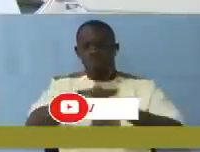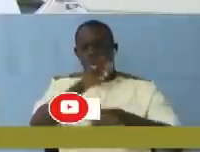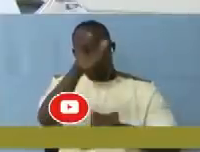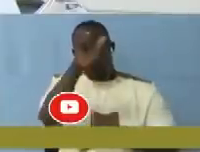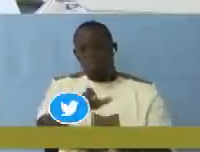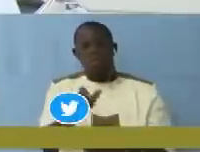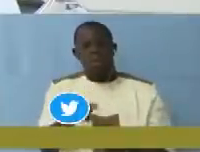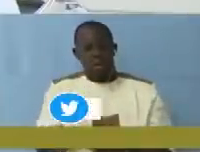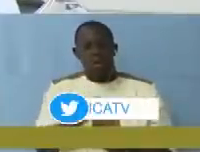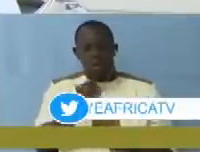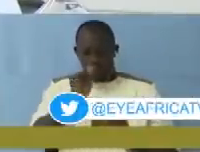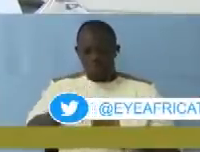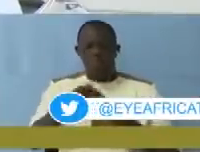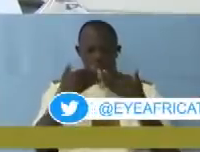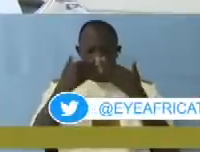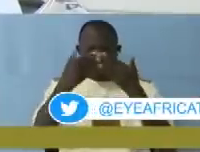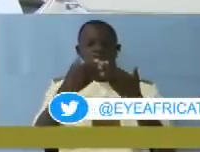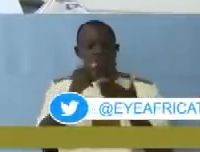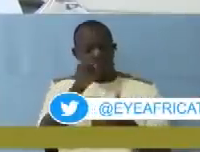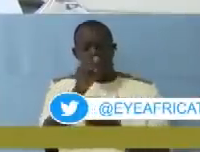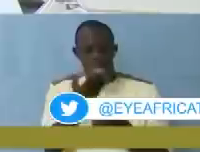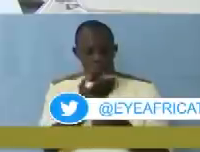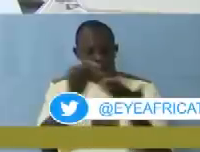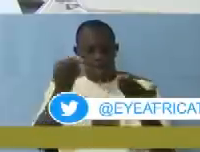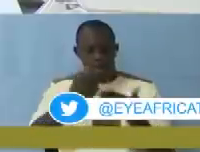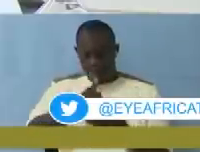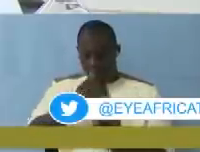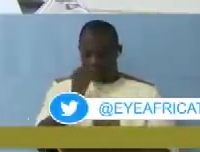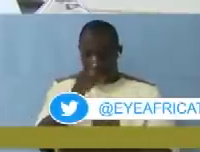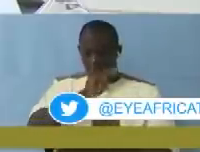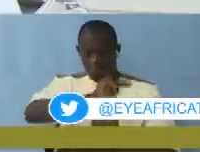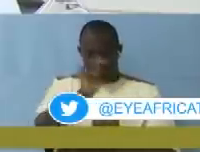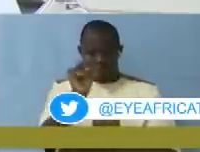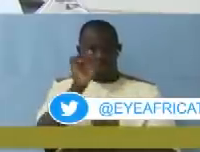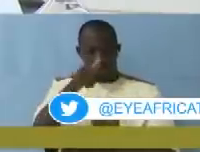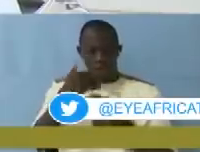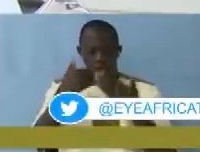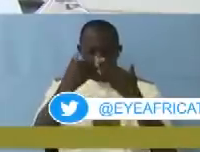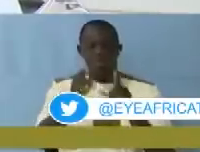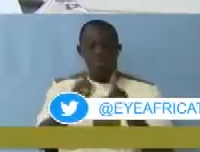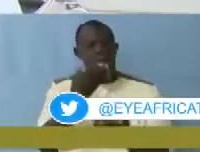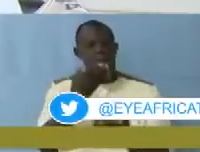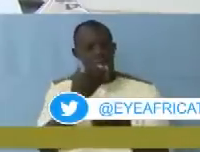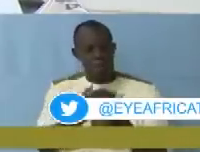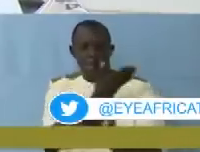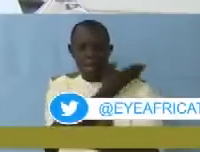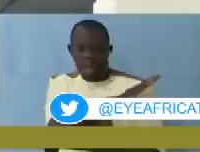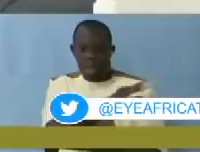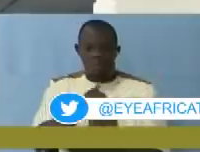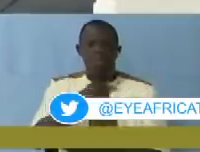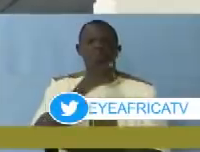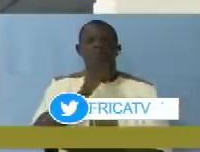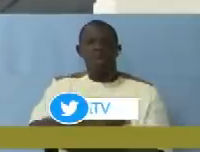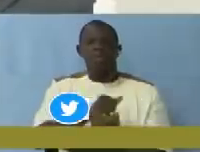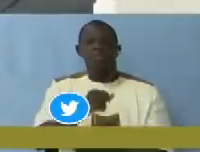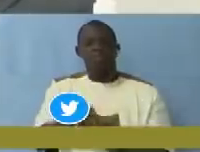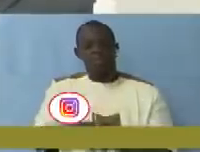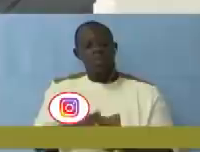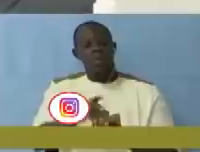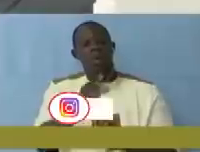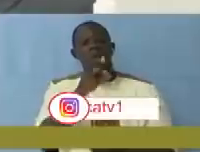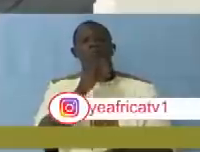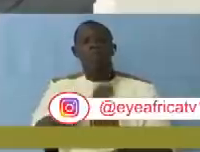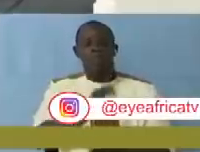Well, I'll tell you why I said no. If you would allow me, sir. We all know